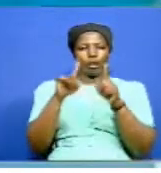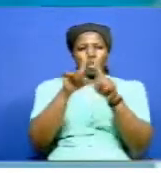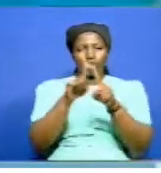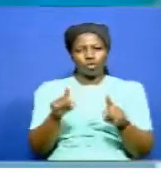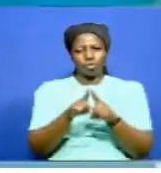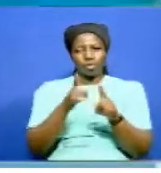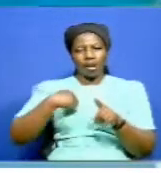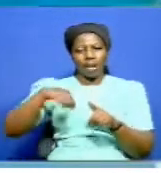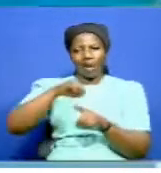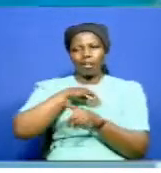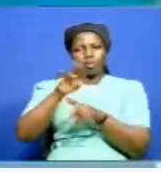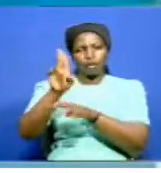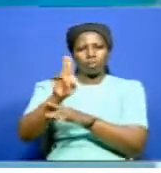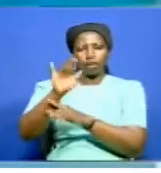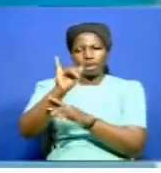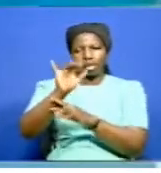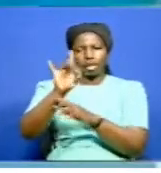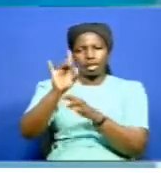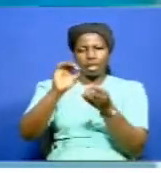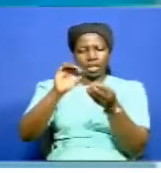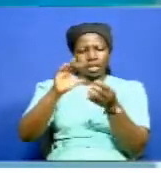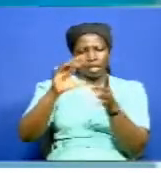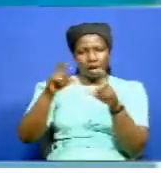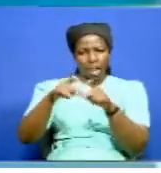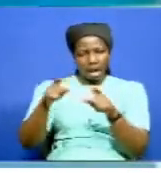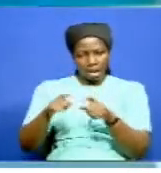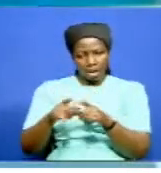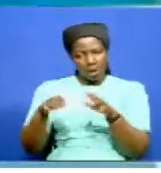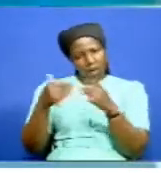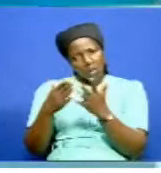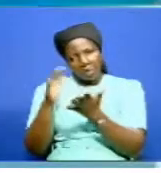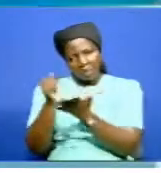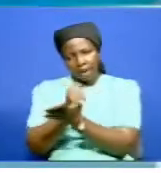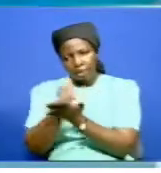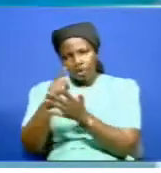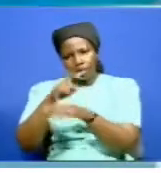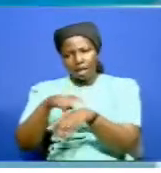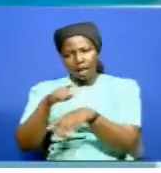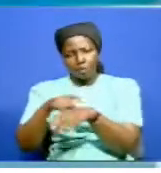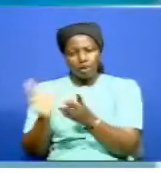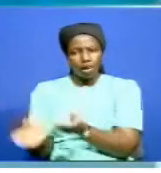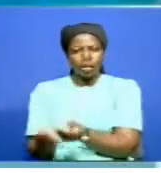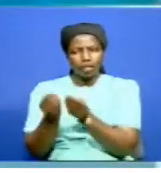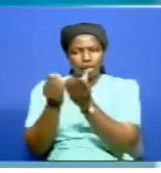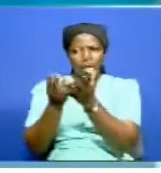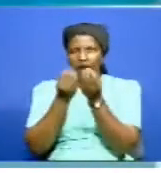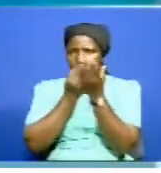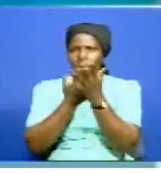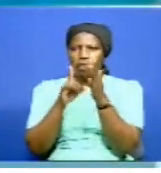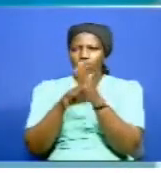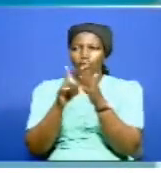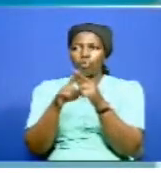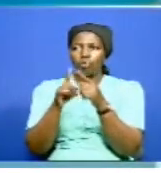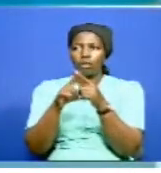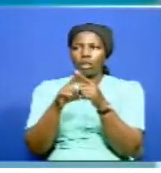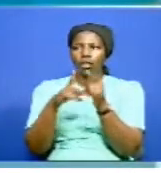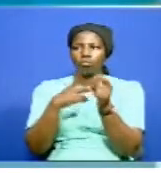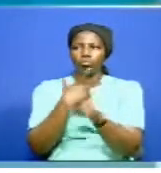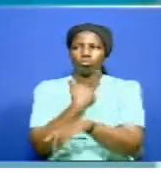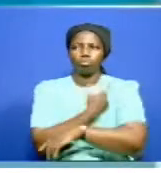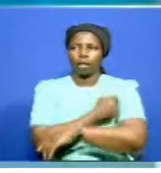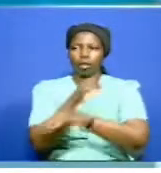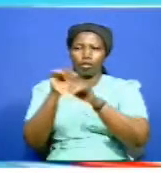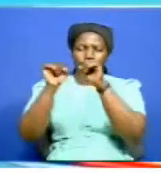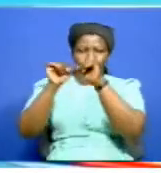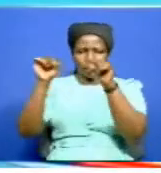the identification card as well as passport when we're taking that information in the Chanjo KE system. Yeah. And looking at